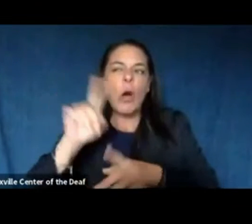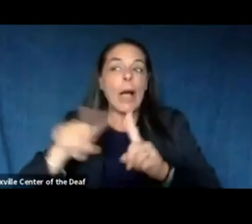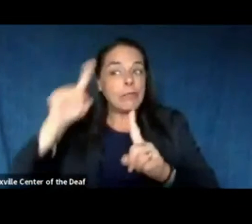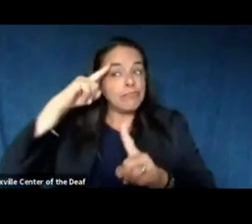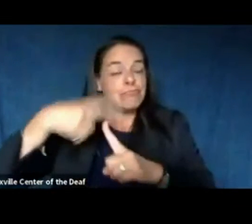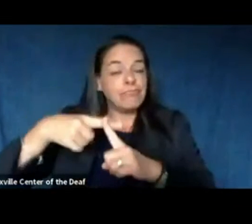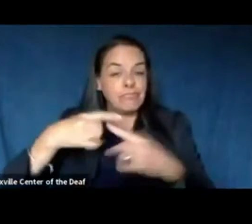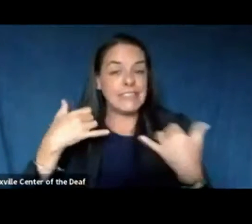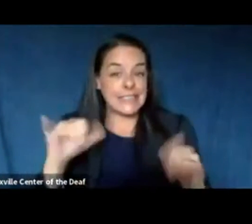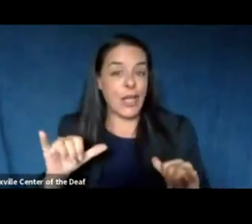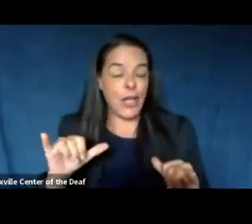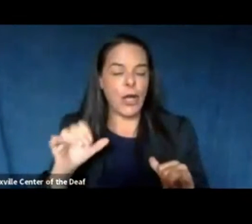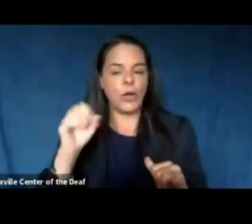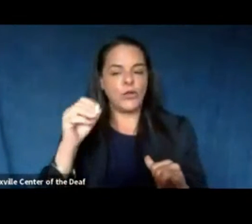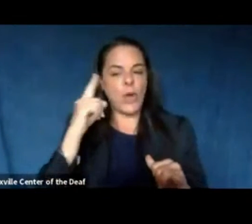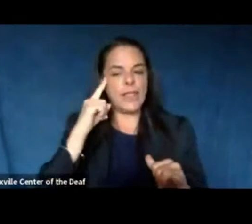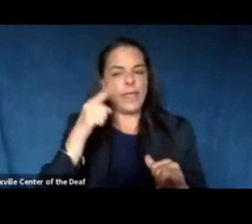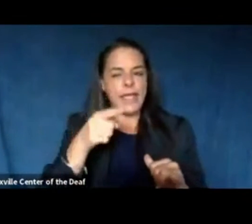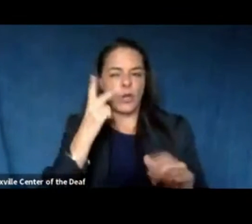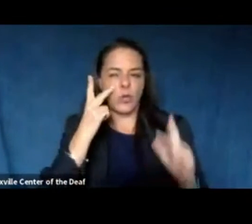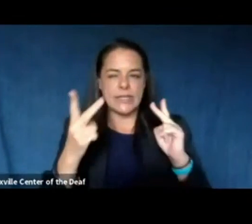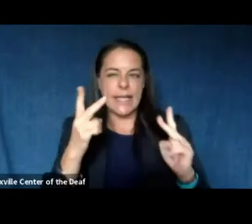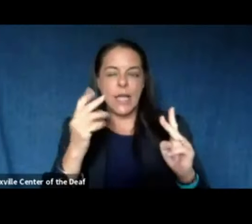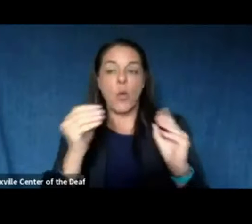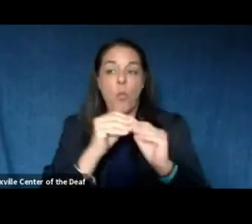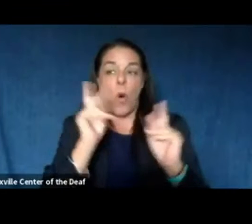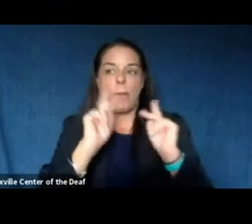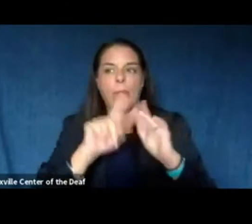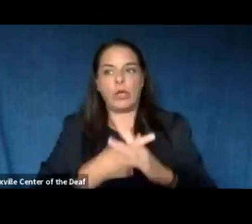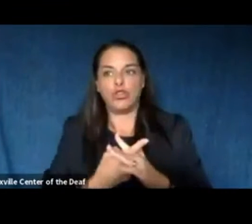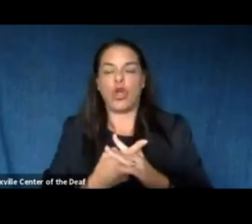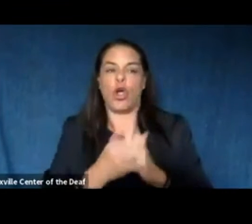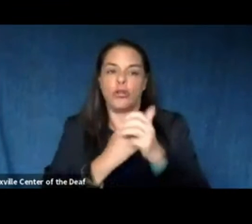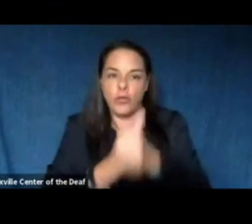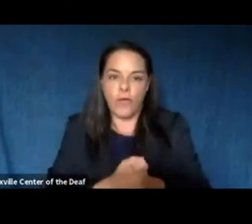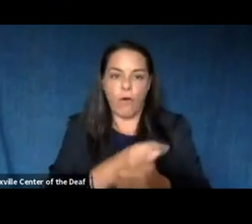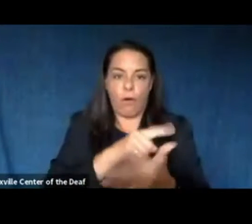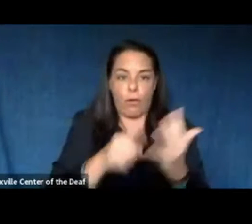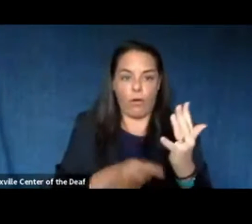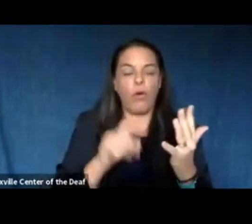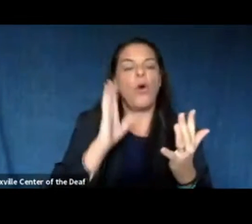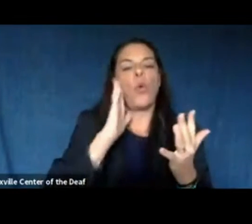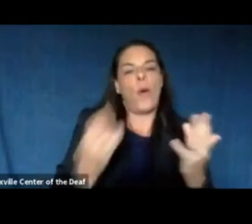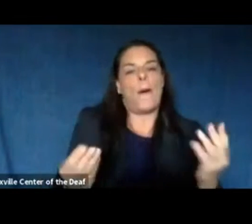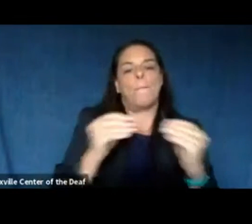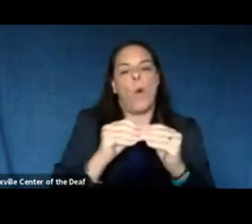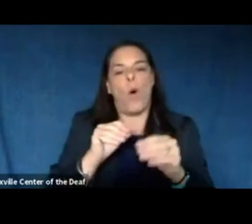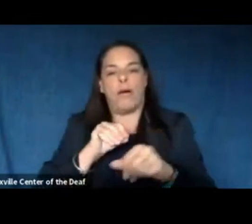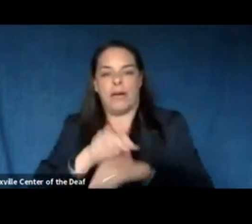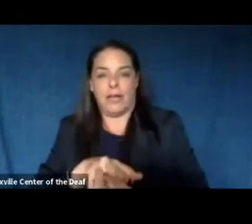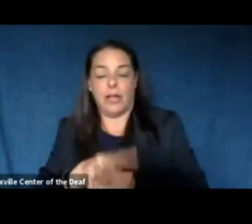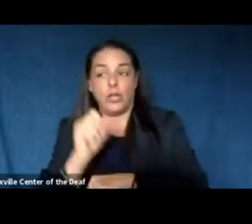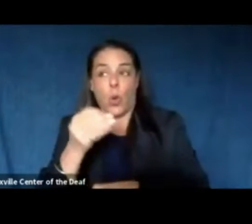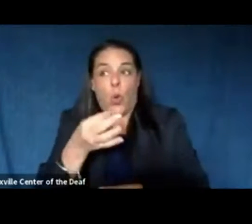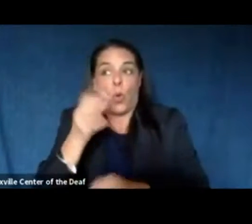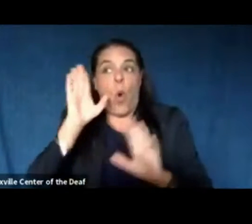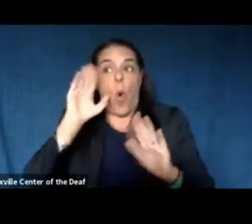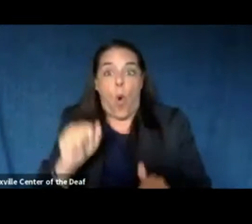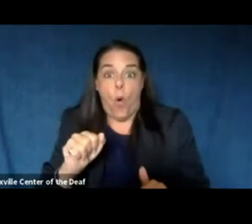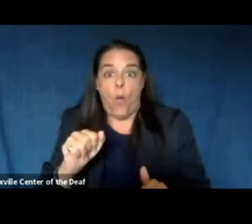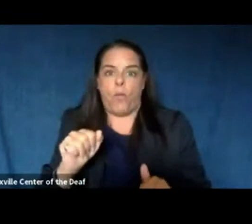is when there gets to be more buy-in, then you start to see an impact. And so hopefully we'll get there soon. We need to get there